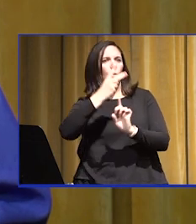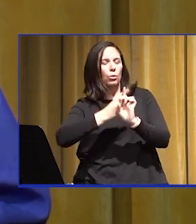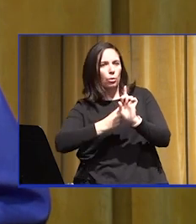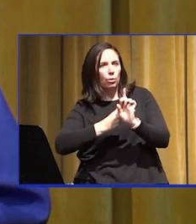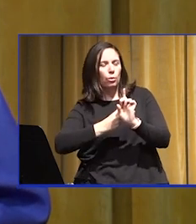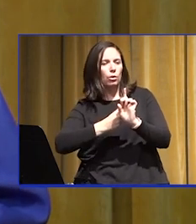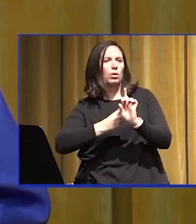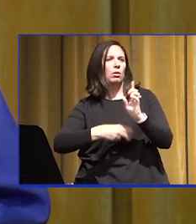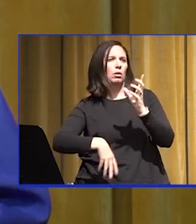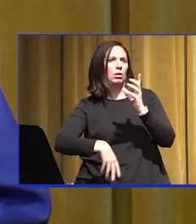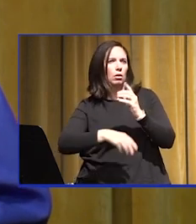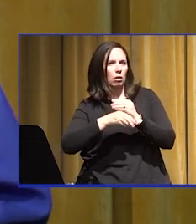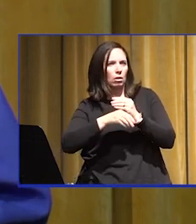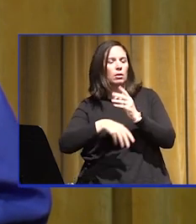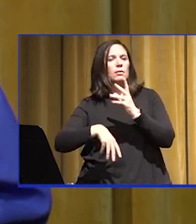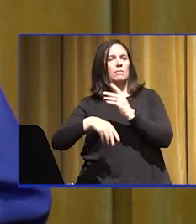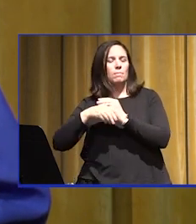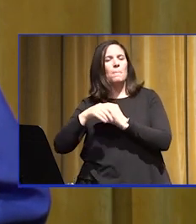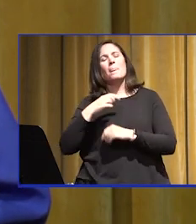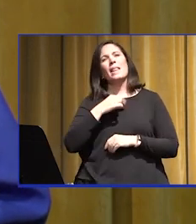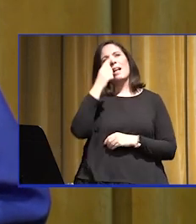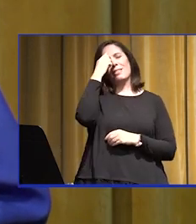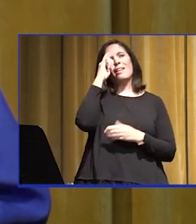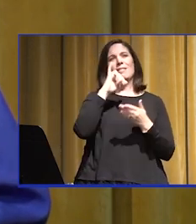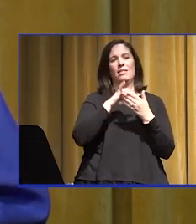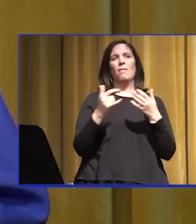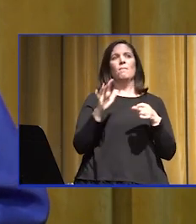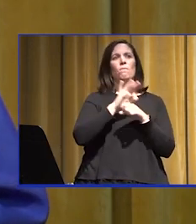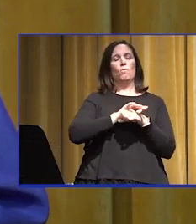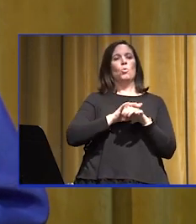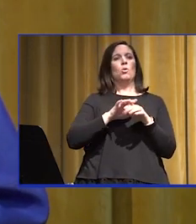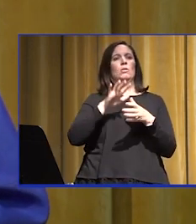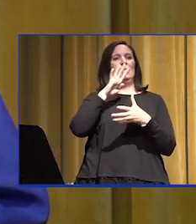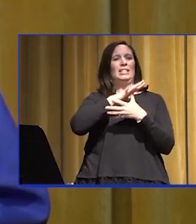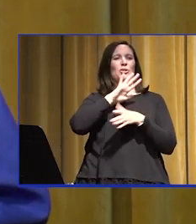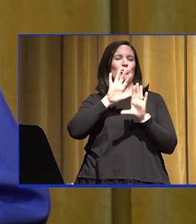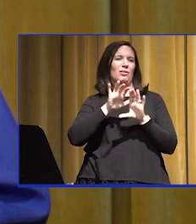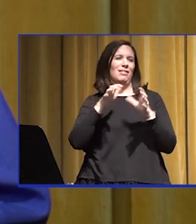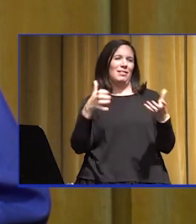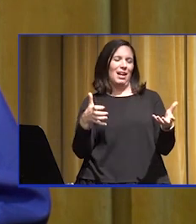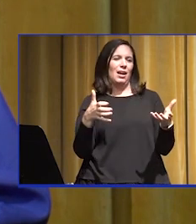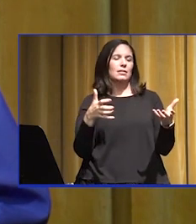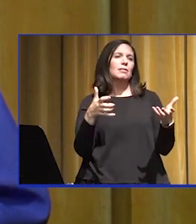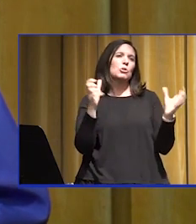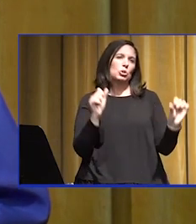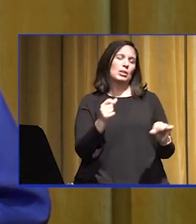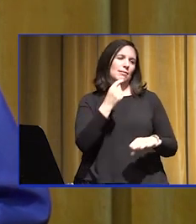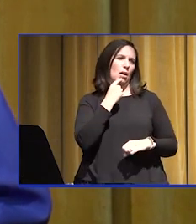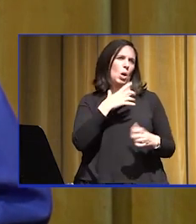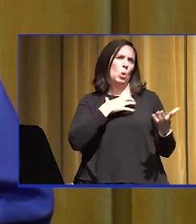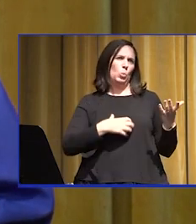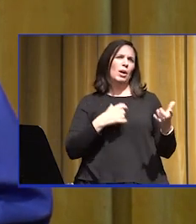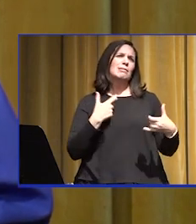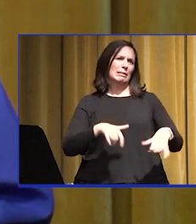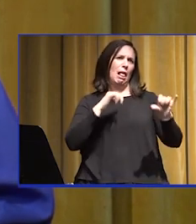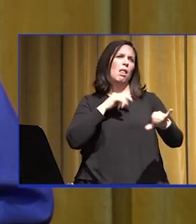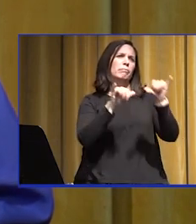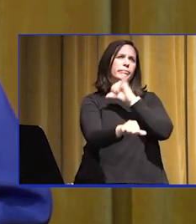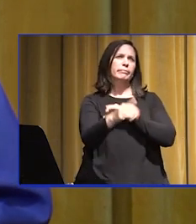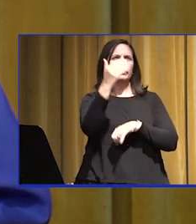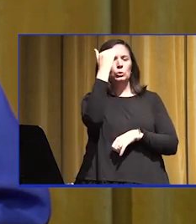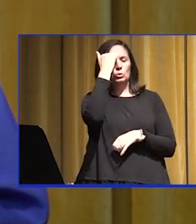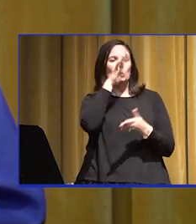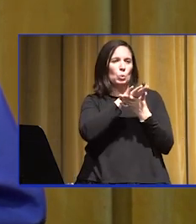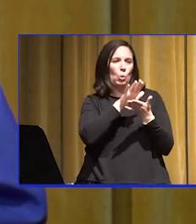into 2 extra months. And I think I speak for the entire senior class when I say we wish we were in school. I